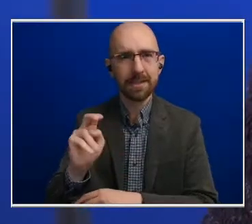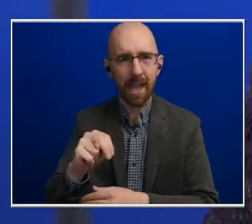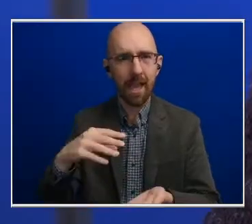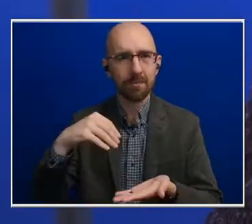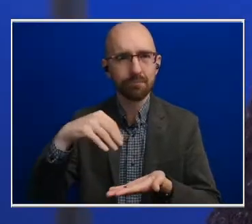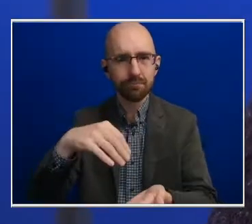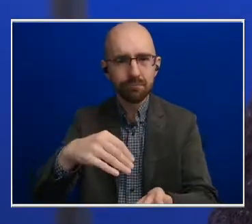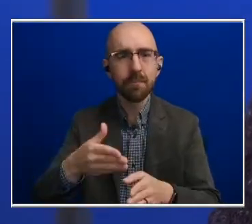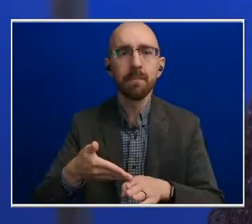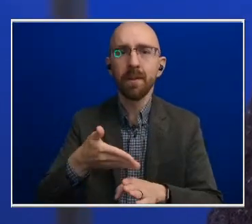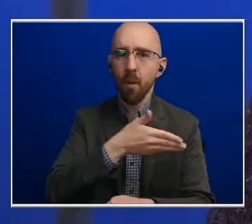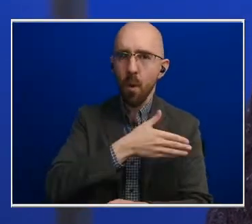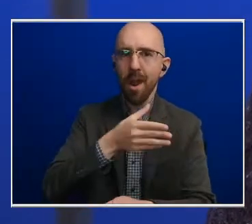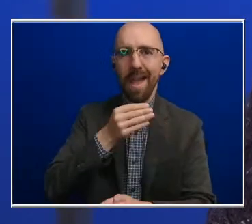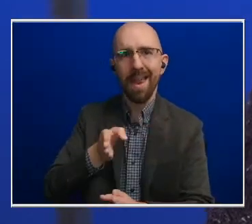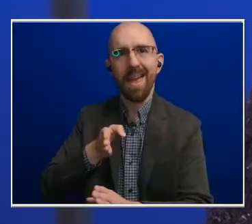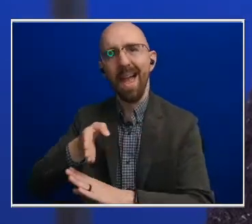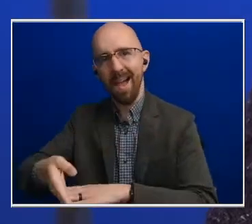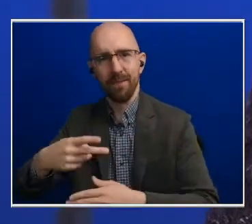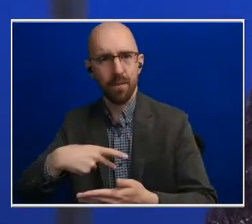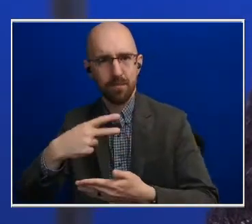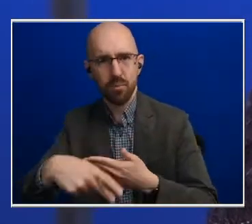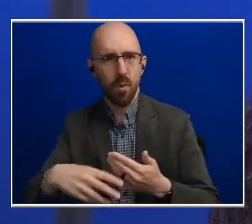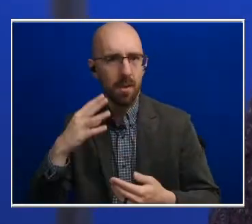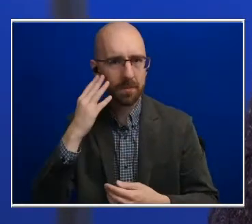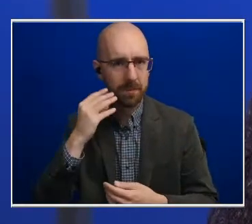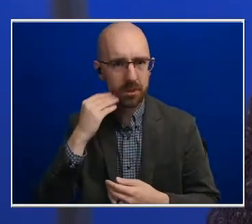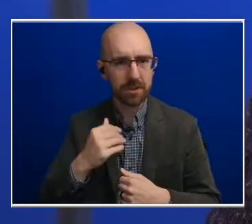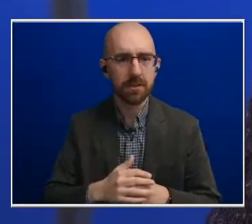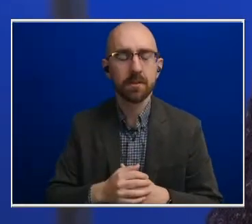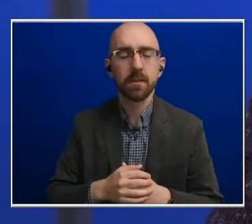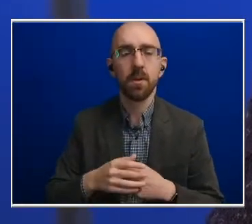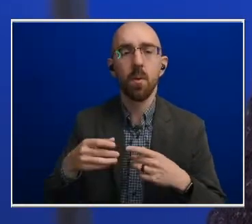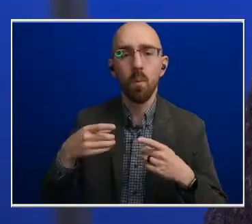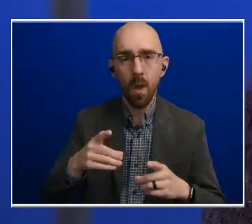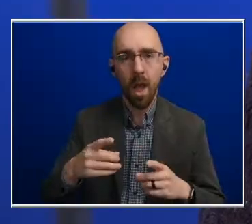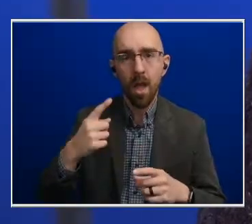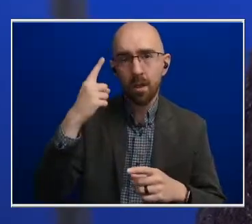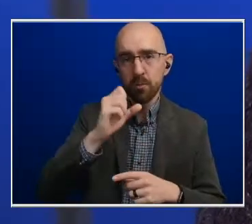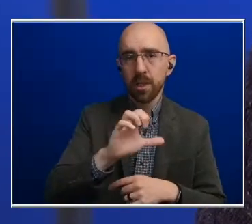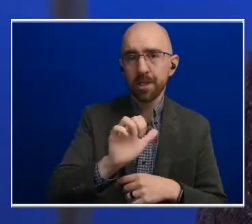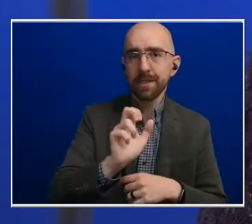program. And while they were having the brain scans, we had them